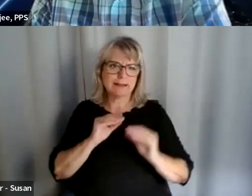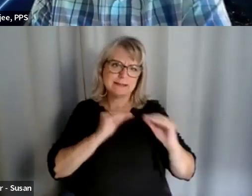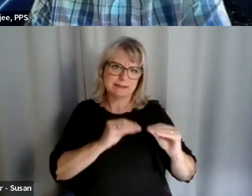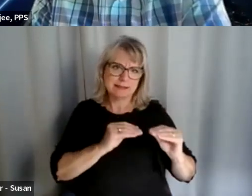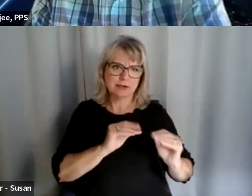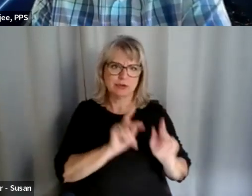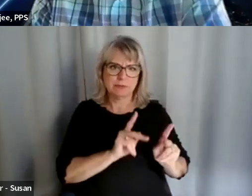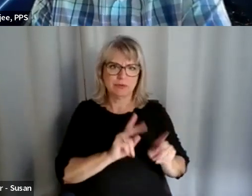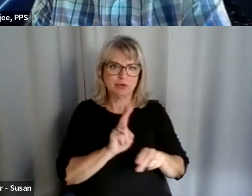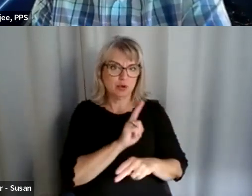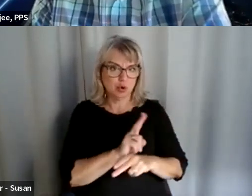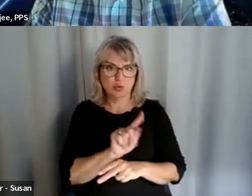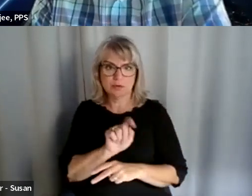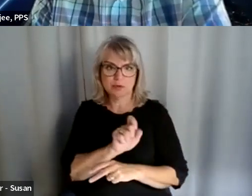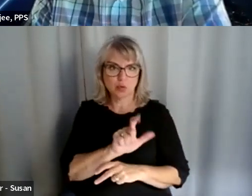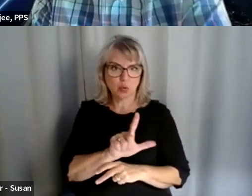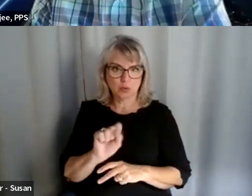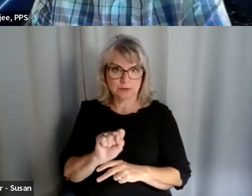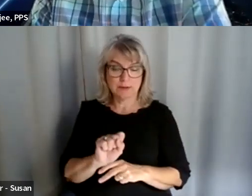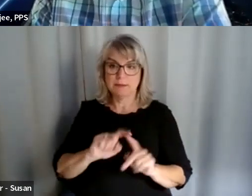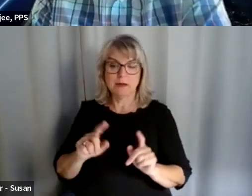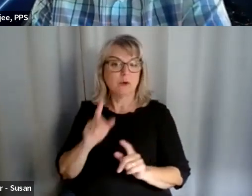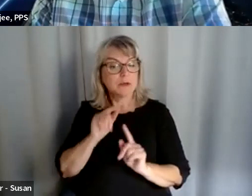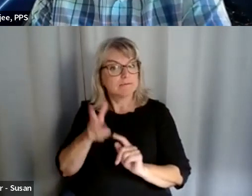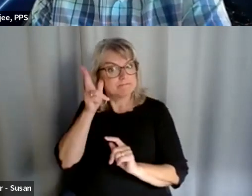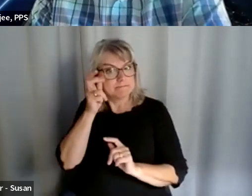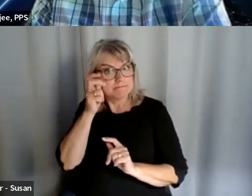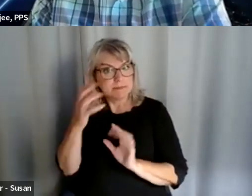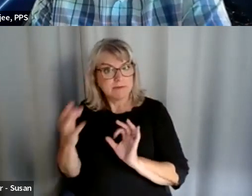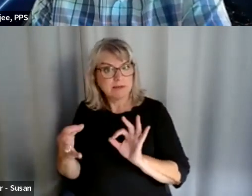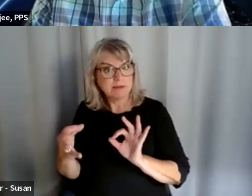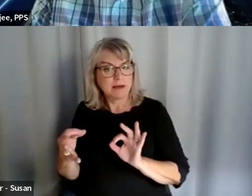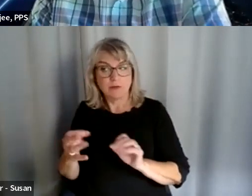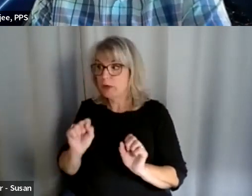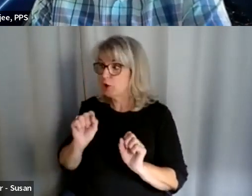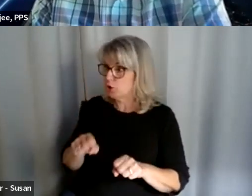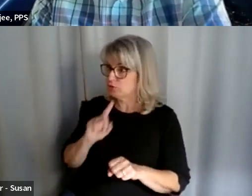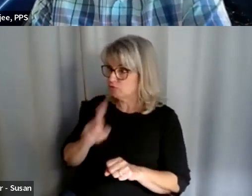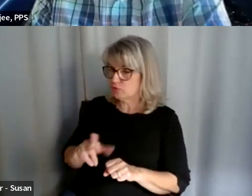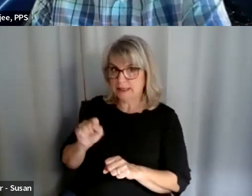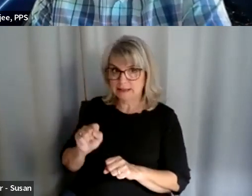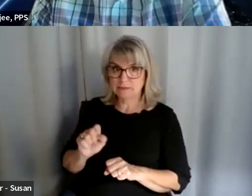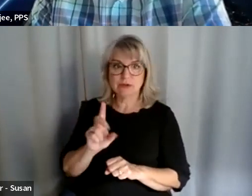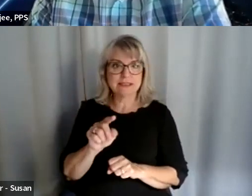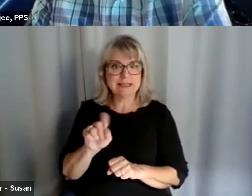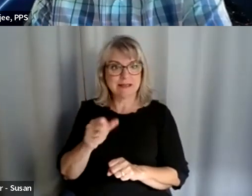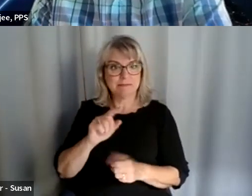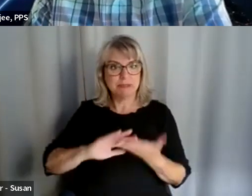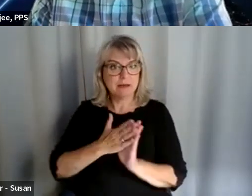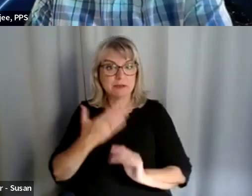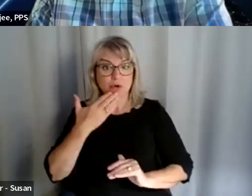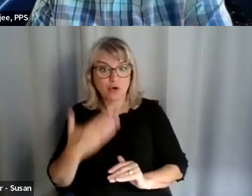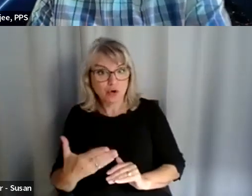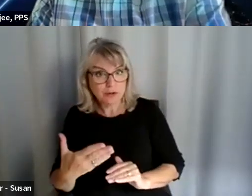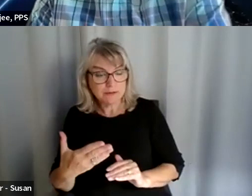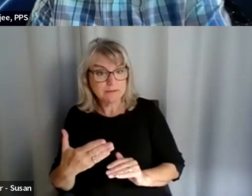folks. But the feedback we got from this panel was, well, we could do that, but until the data get really good,